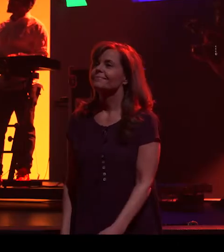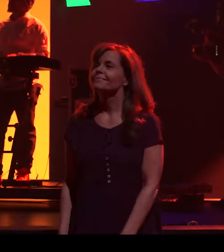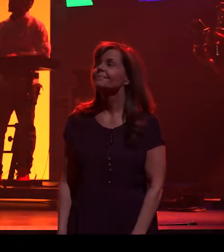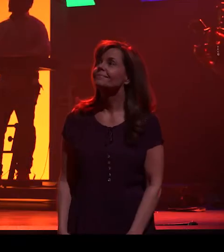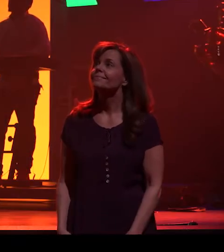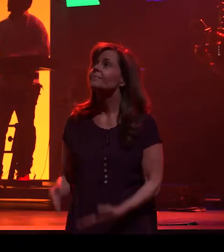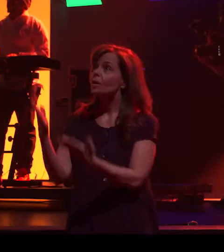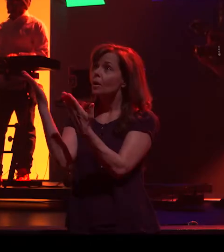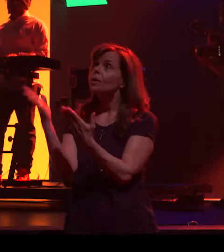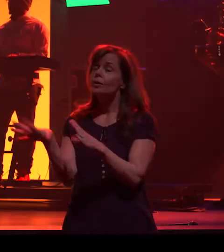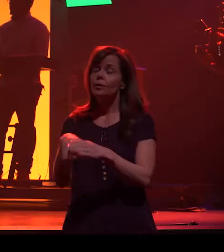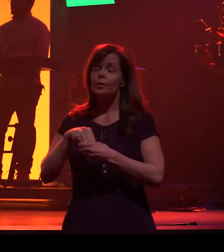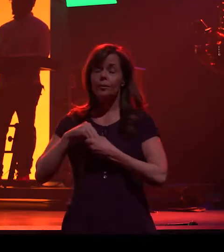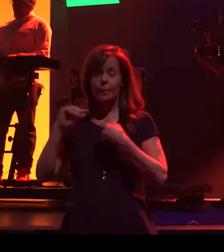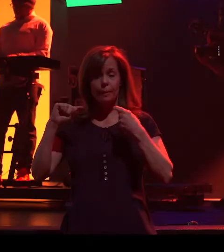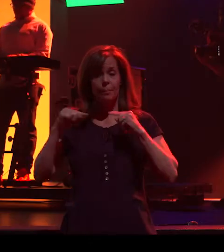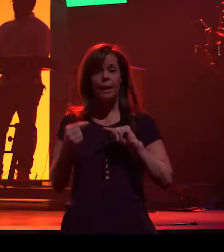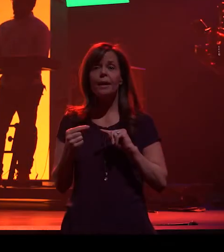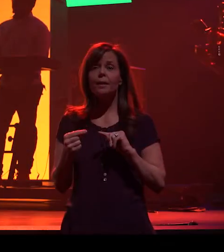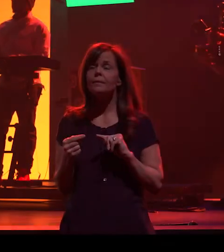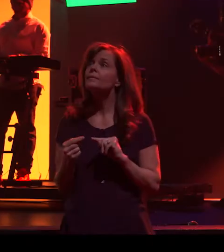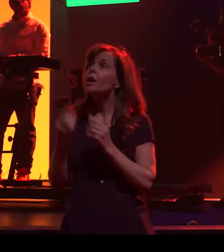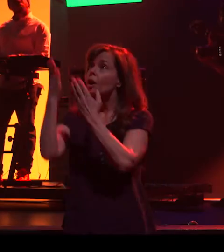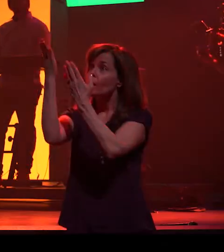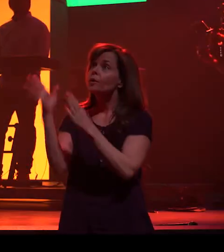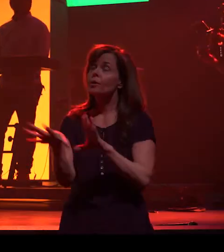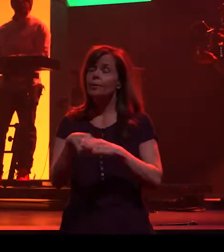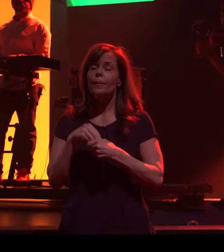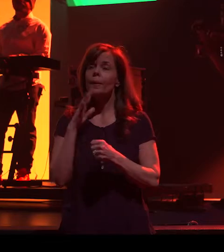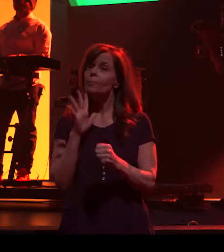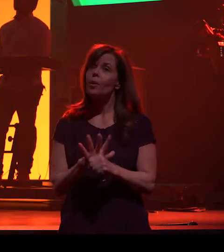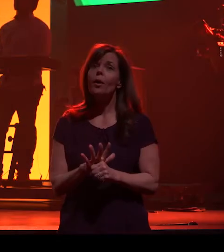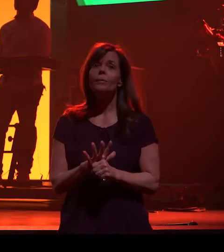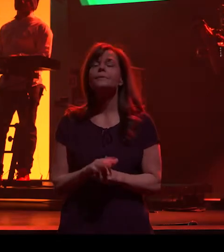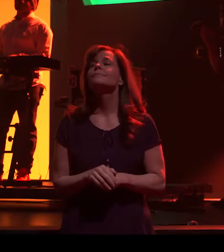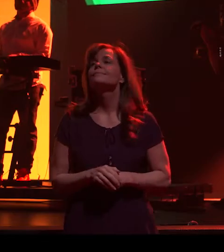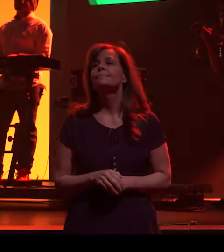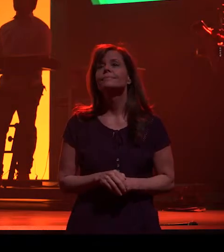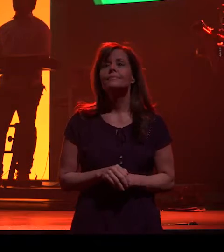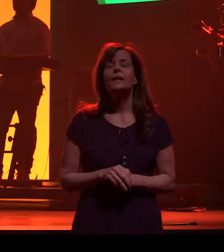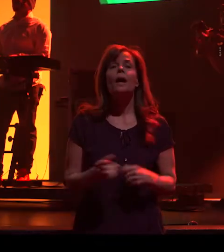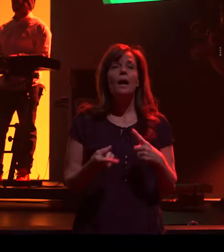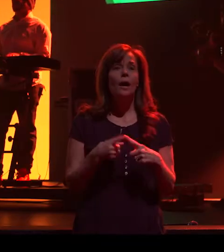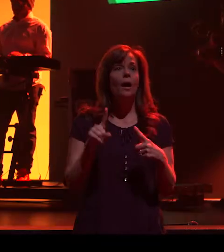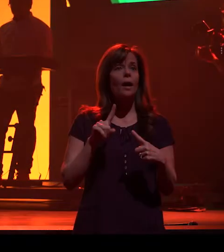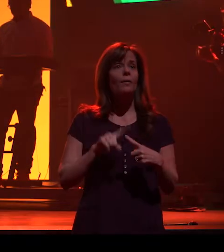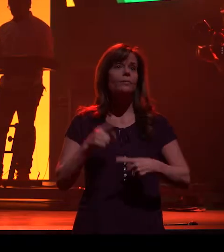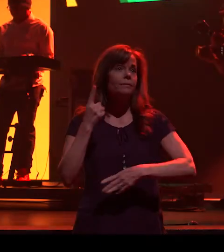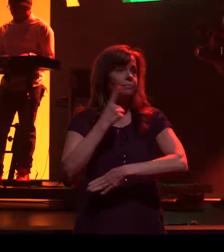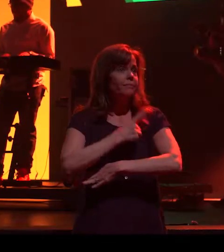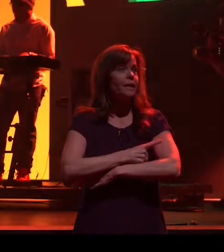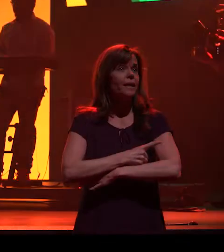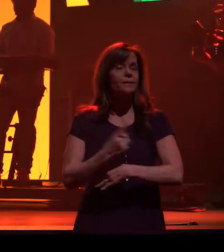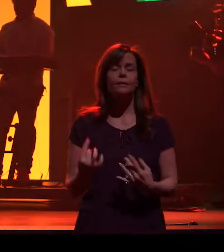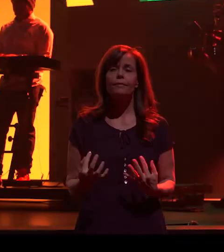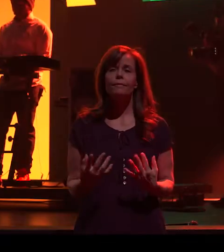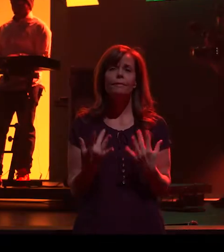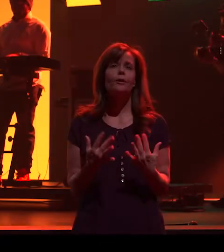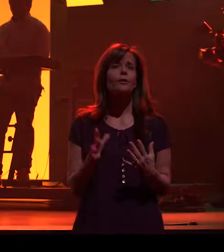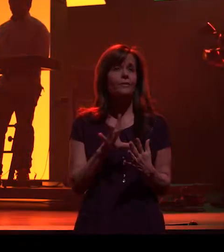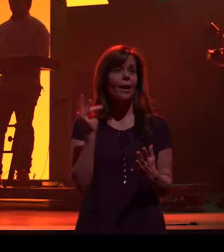You're in the pain, you're in the promise. And on the days the furnace finds my